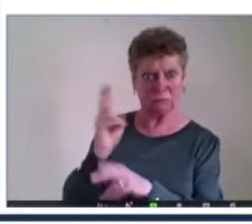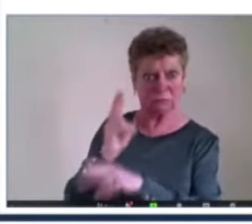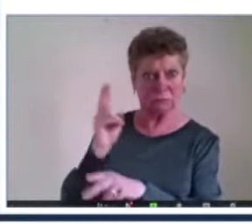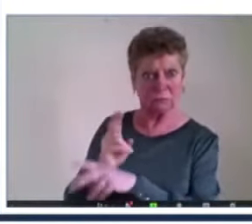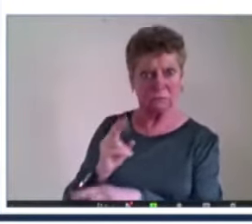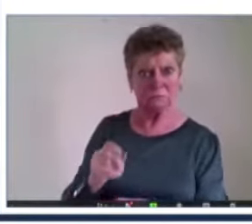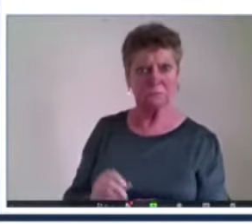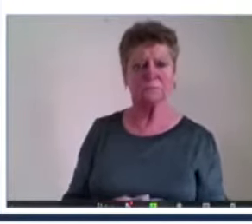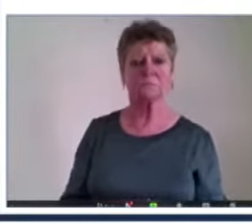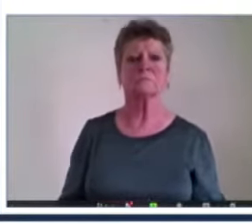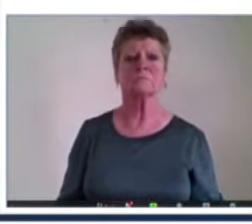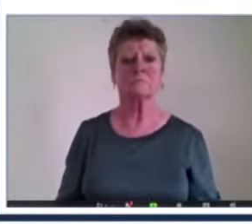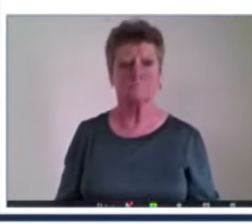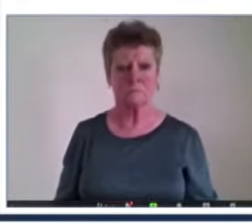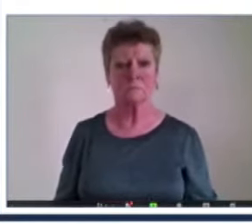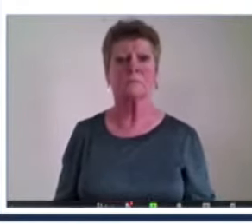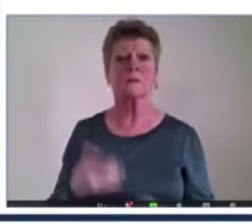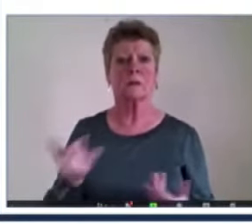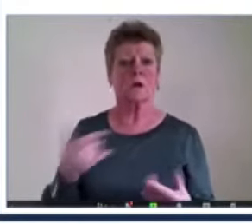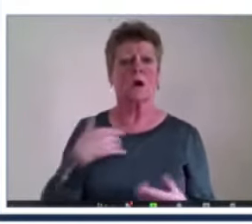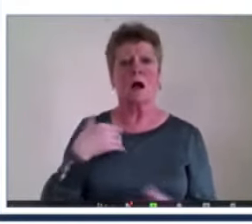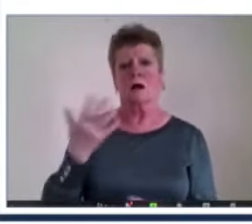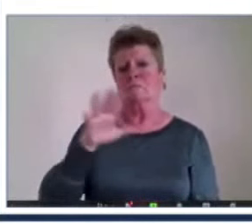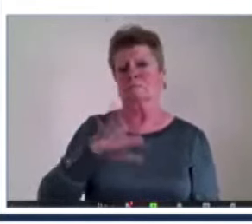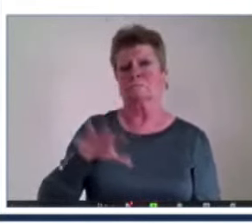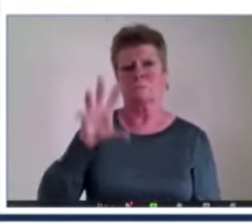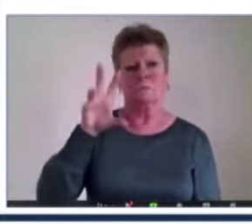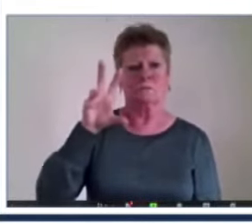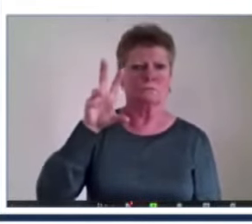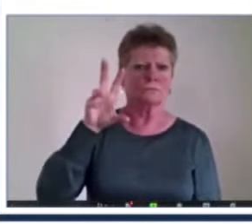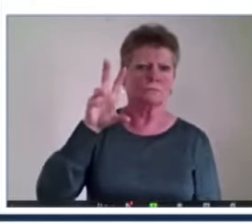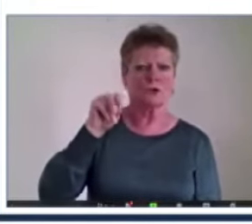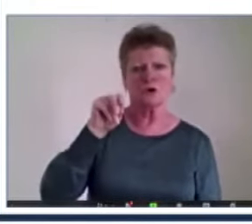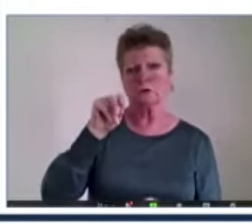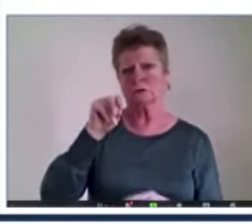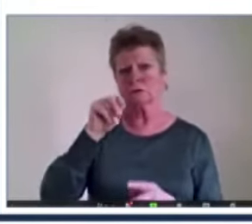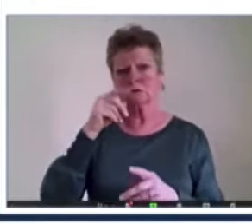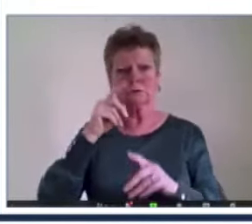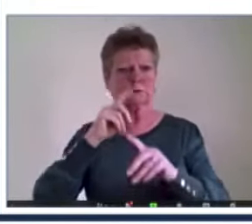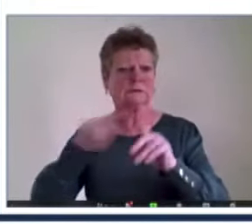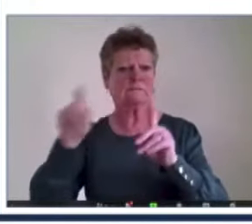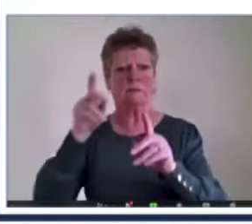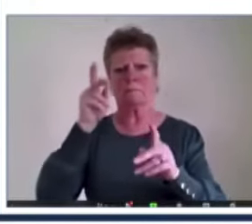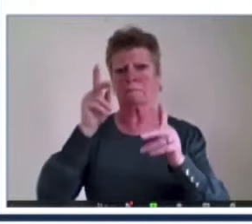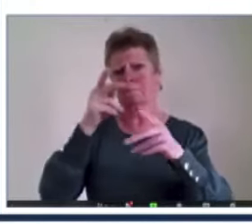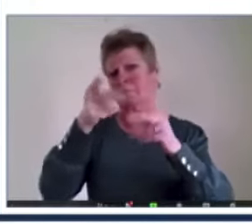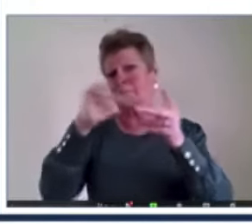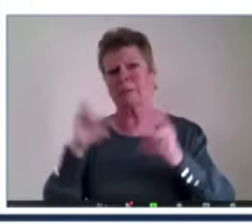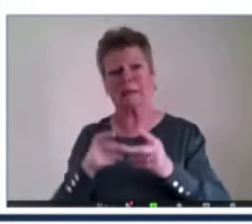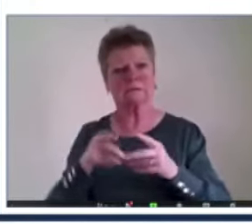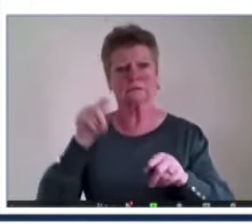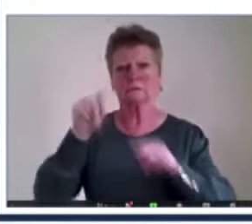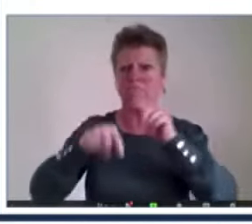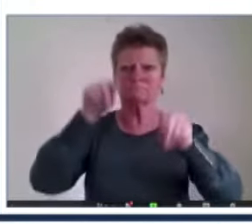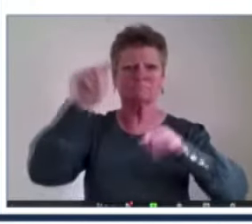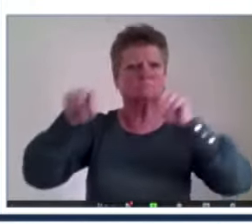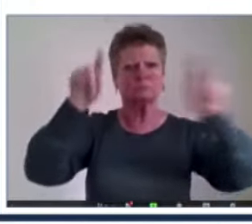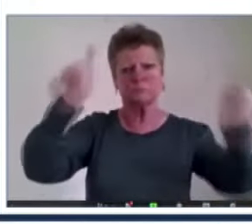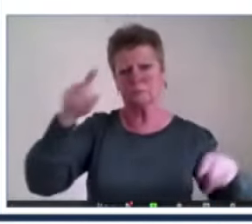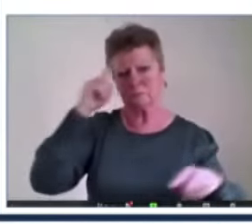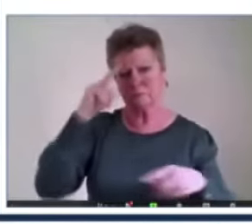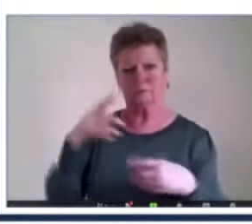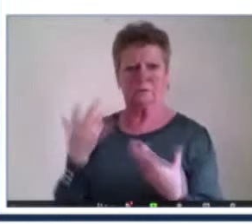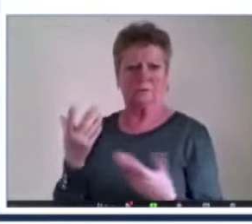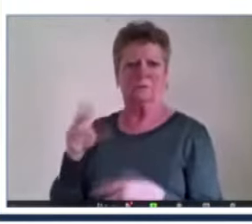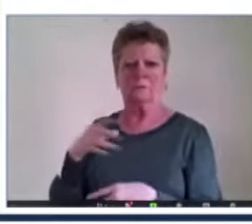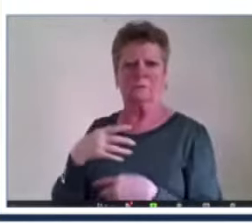still maintaining our 30 plus access points, the Nova Scotia Health Authority for PCR testing. We still